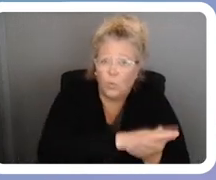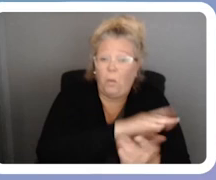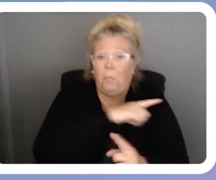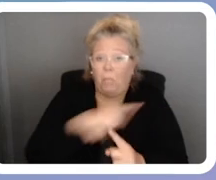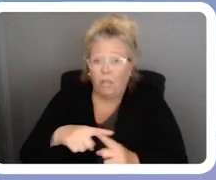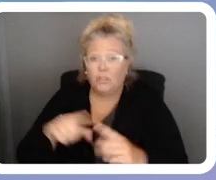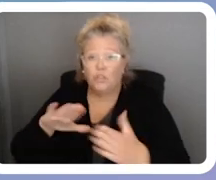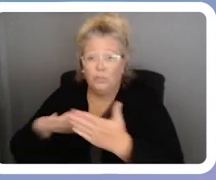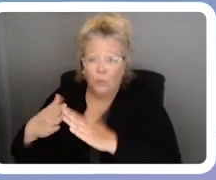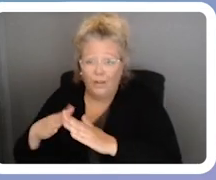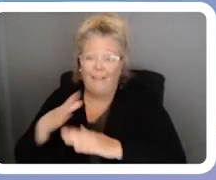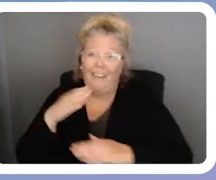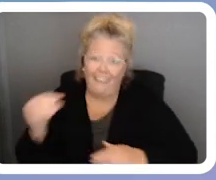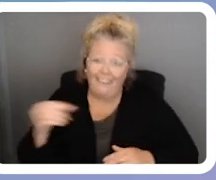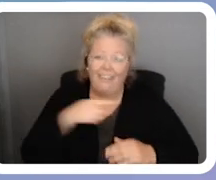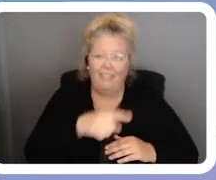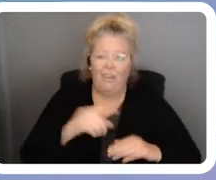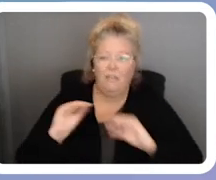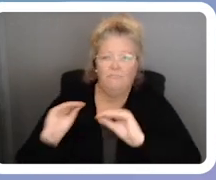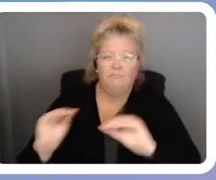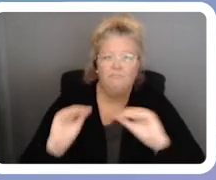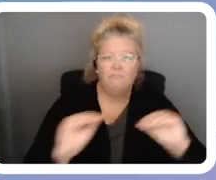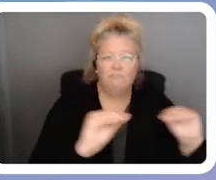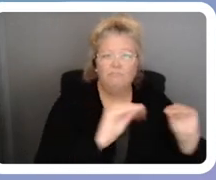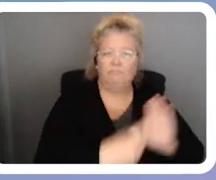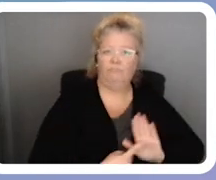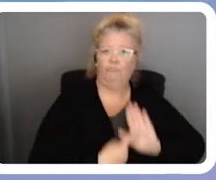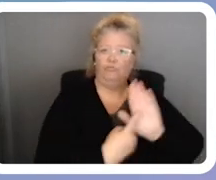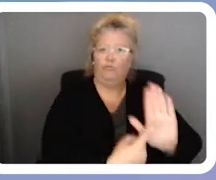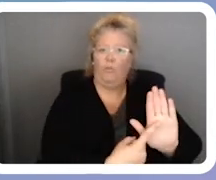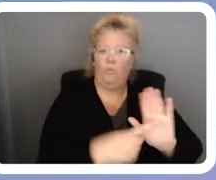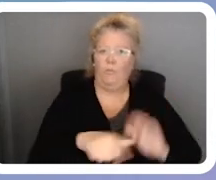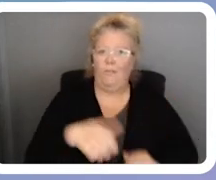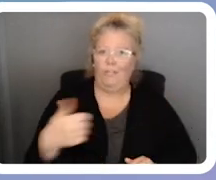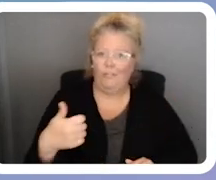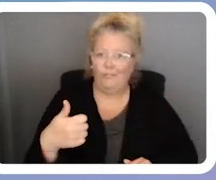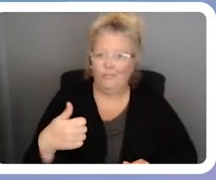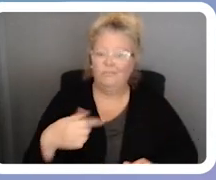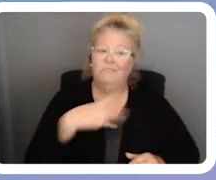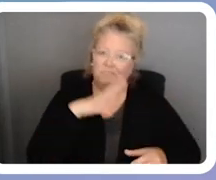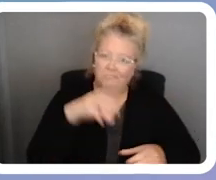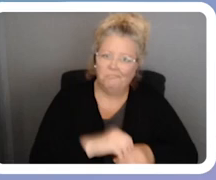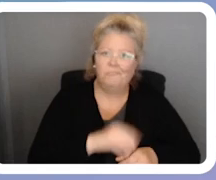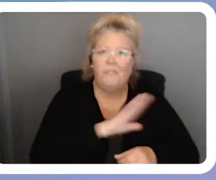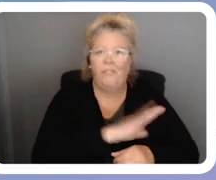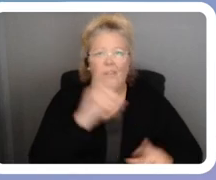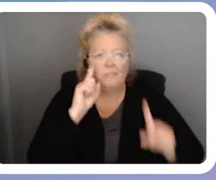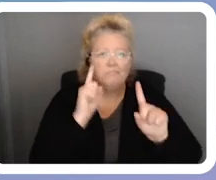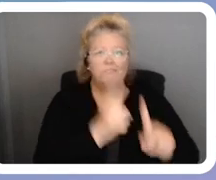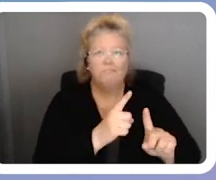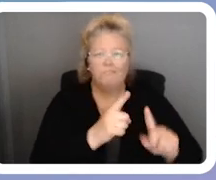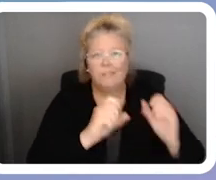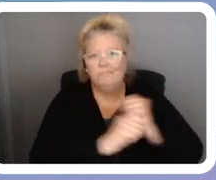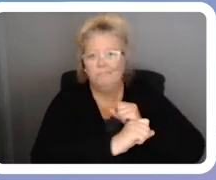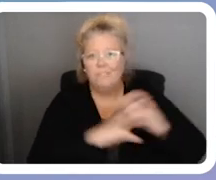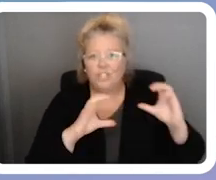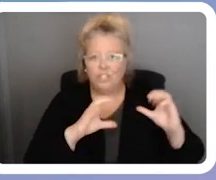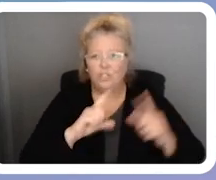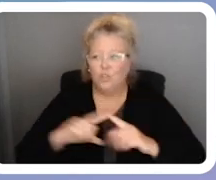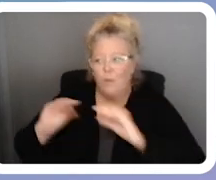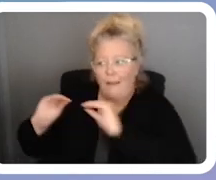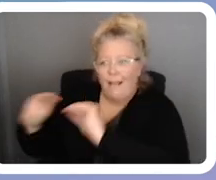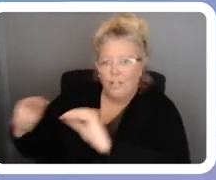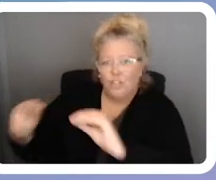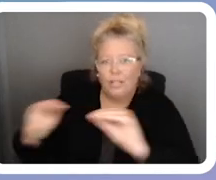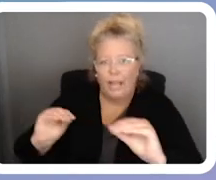and go the extra mile to educate others by being exceptional role models. They make it a part of their mission to educate